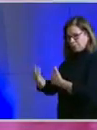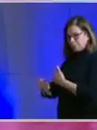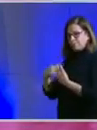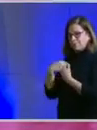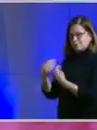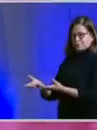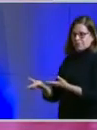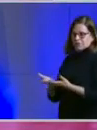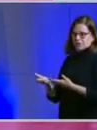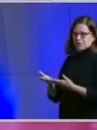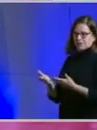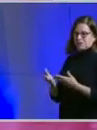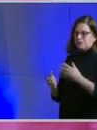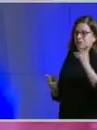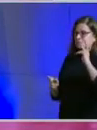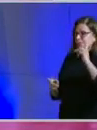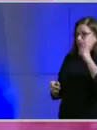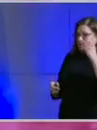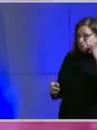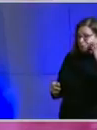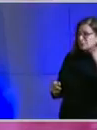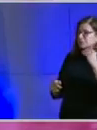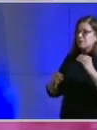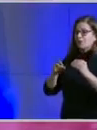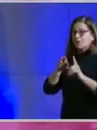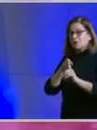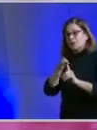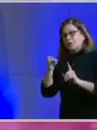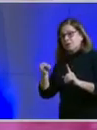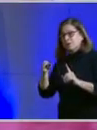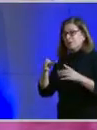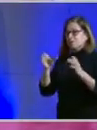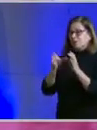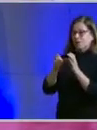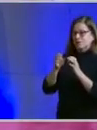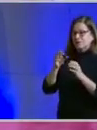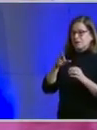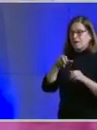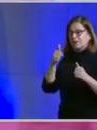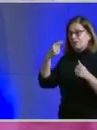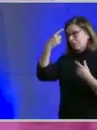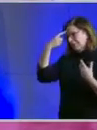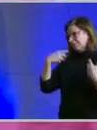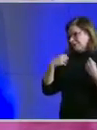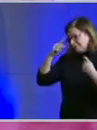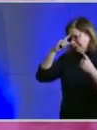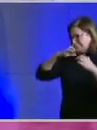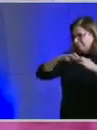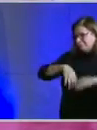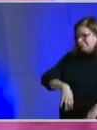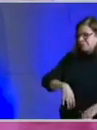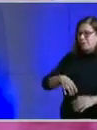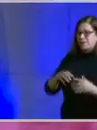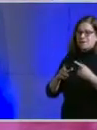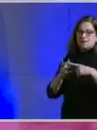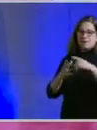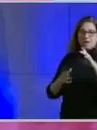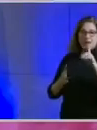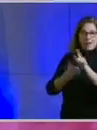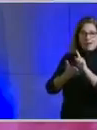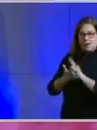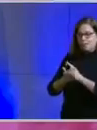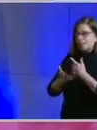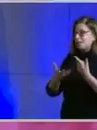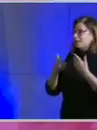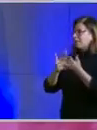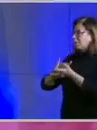type of service, whether it's crisis intervention, trauma-specific mental health services, legal services, medical